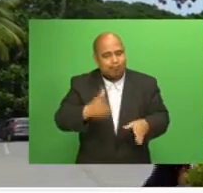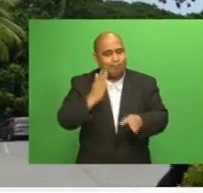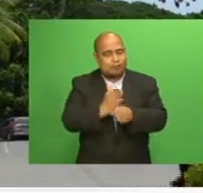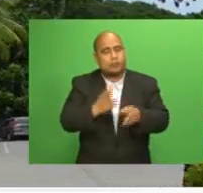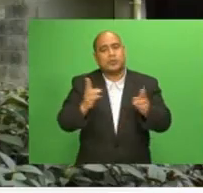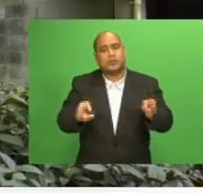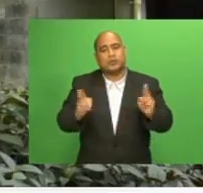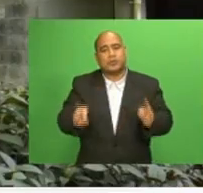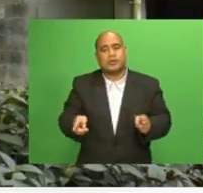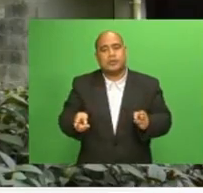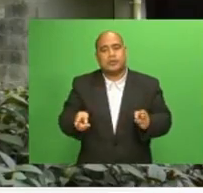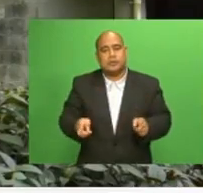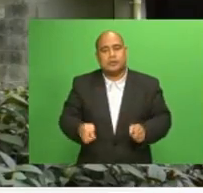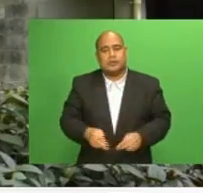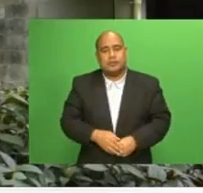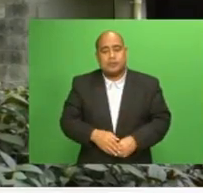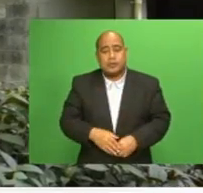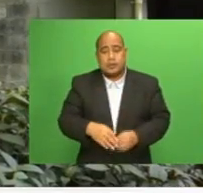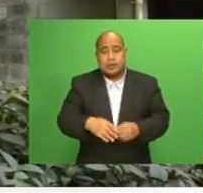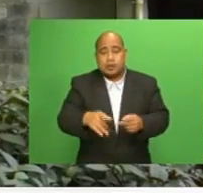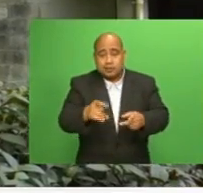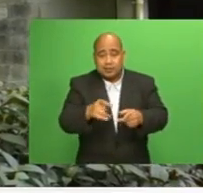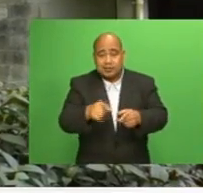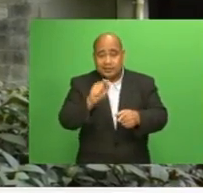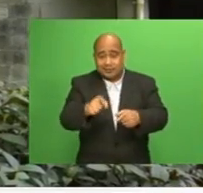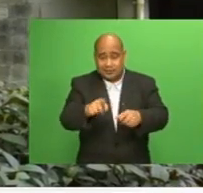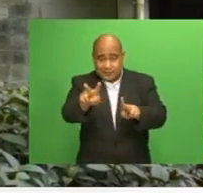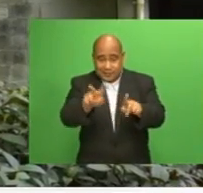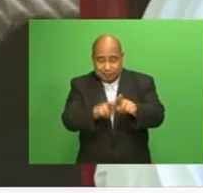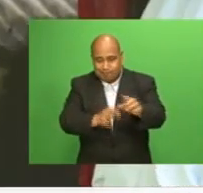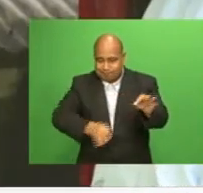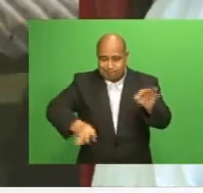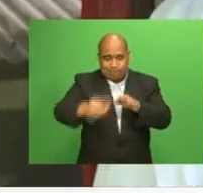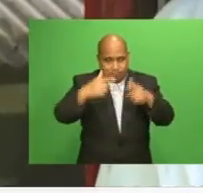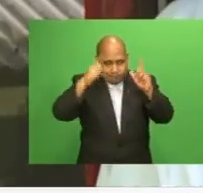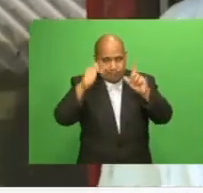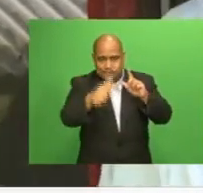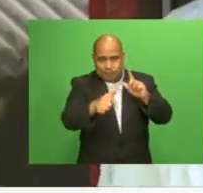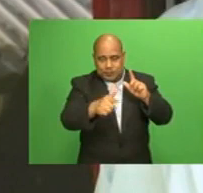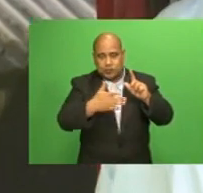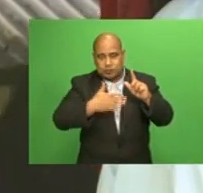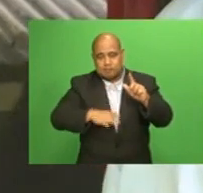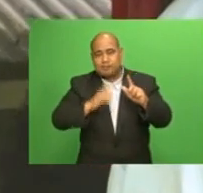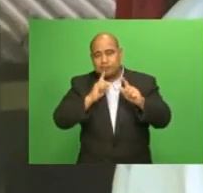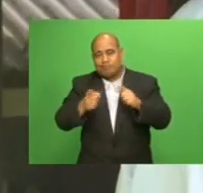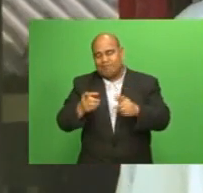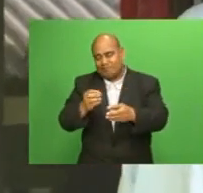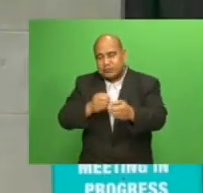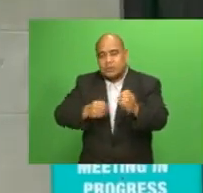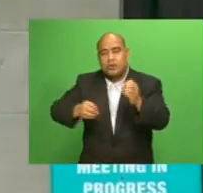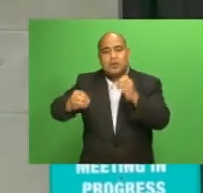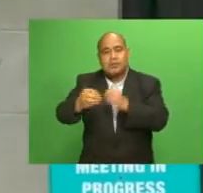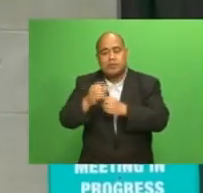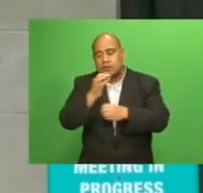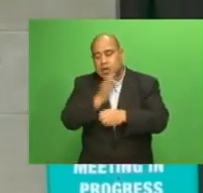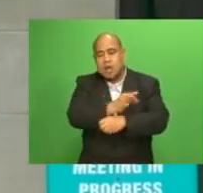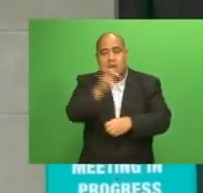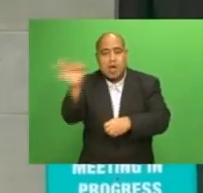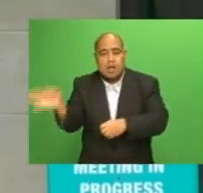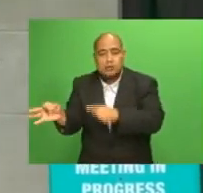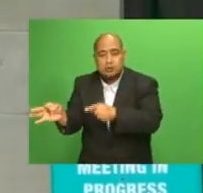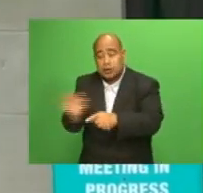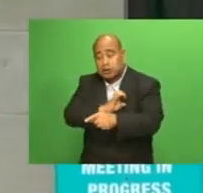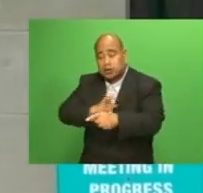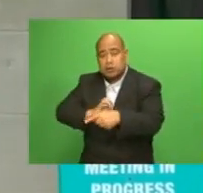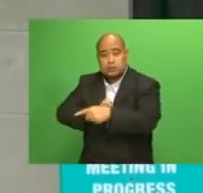system. Acting Vice-Chancellor Professor Derek Armstrong says his office has reached out to the student body executives, but they refuse